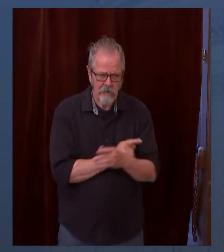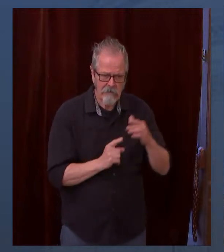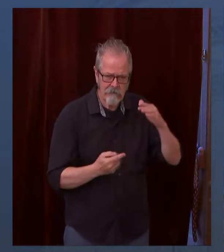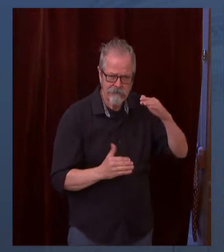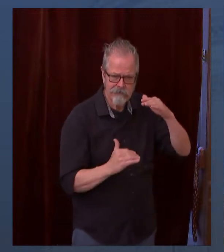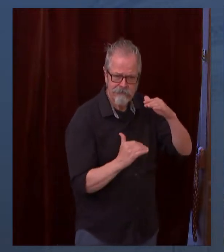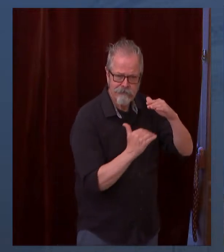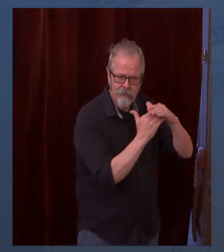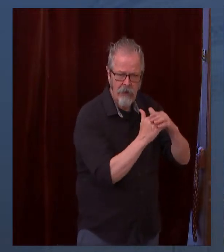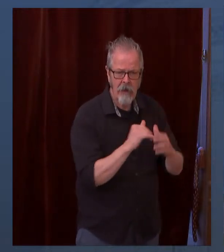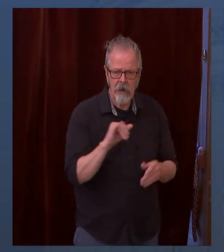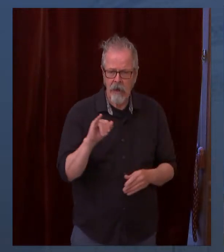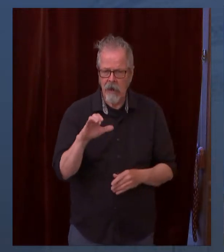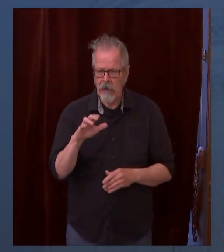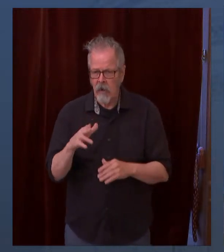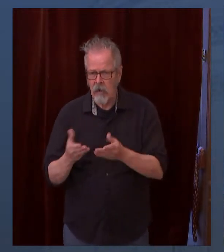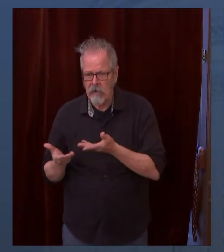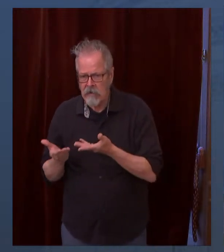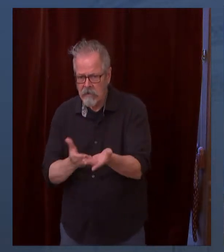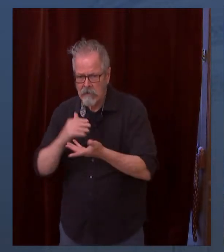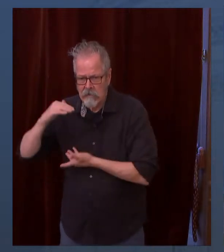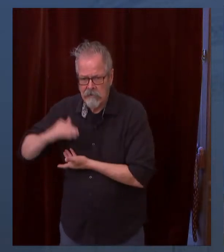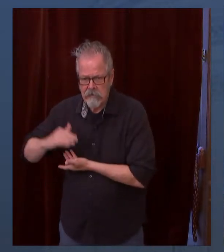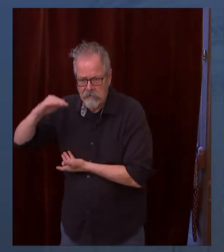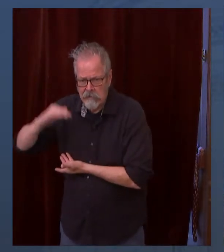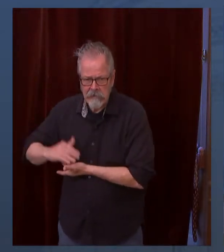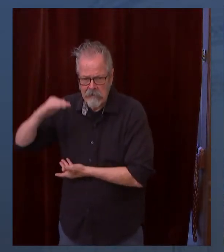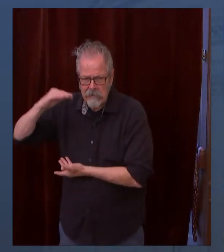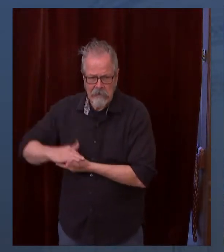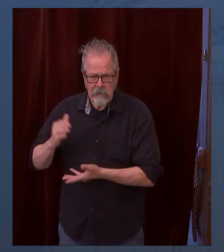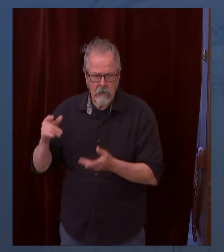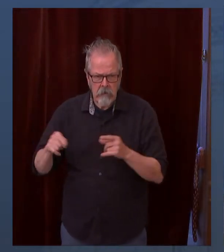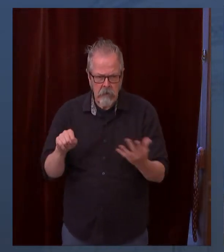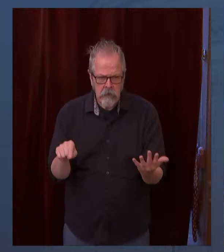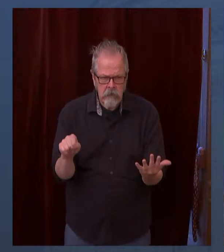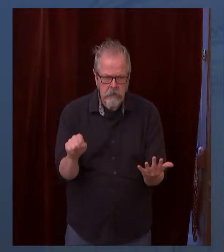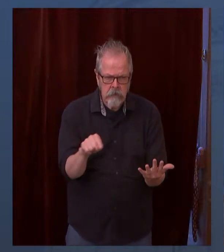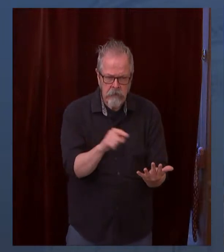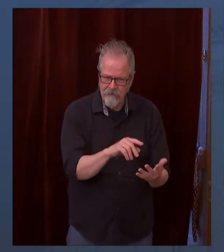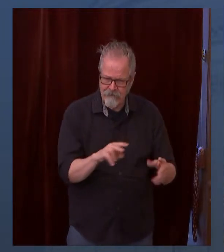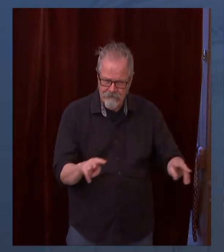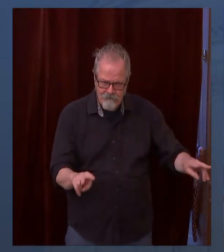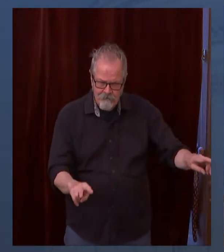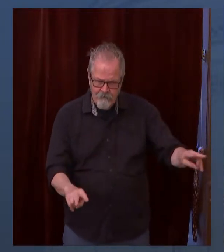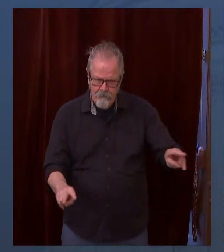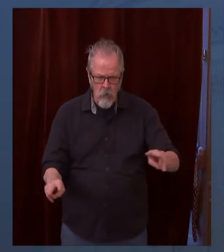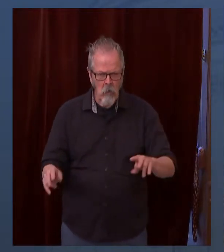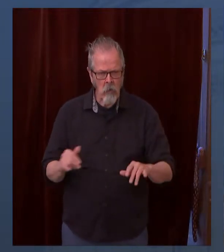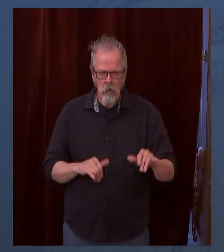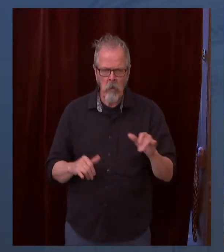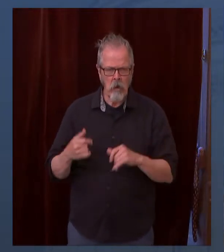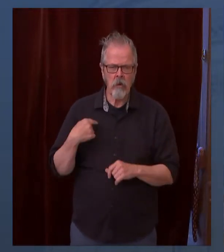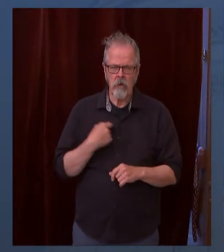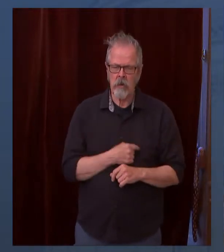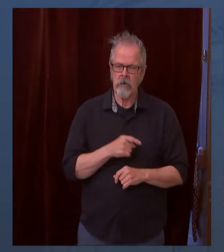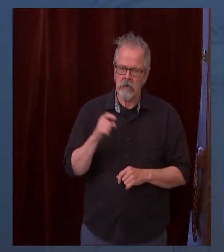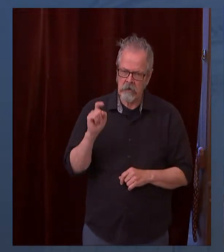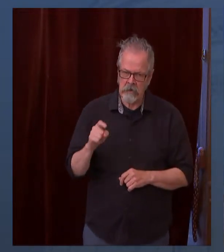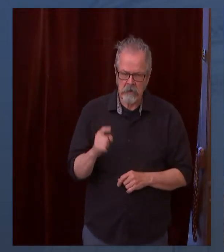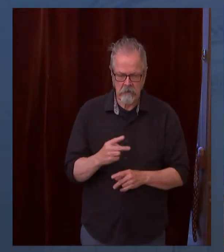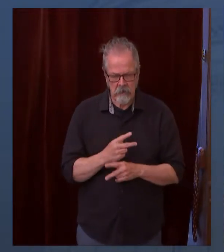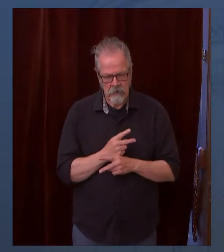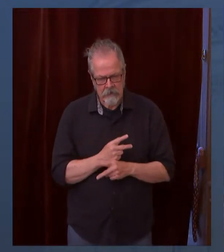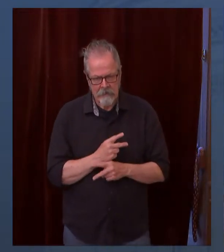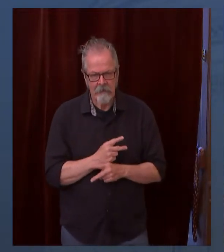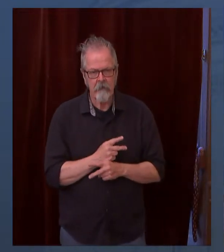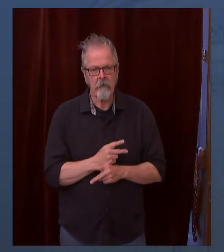state. And that means to make some, we hope, short-term changes to some of our lives, which is very difficult to